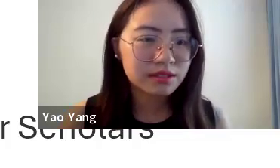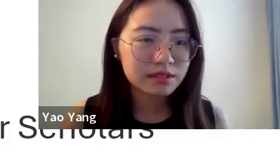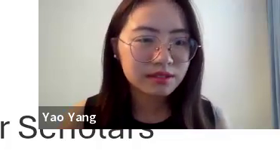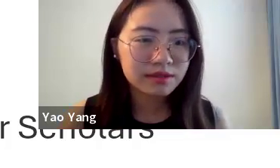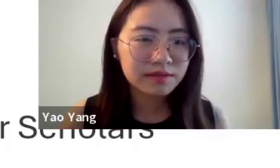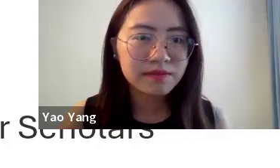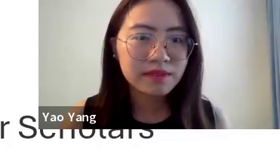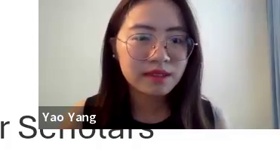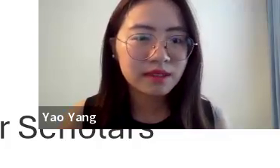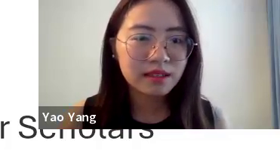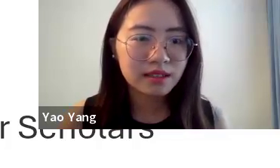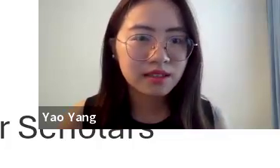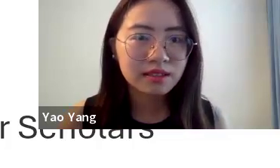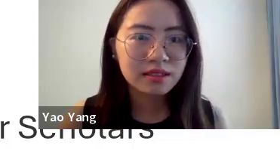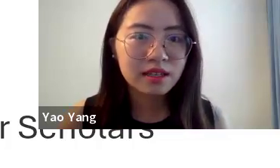goals.